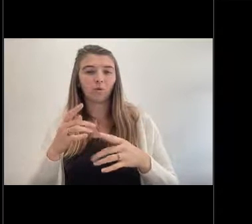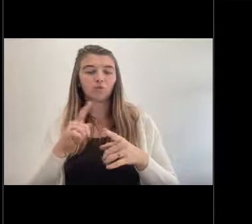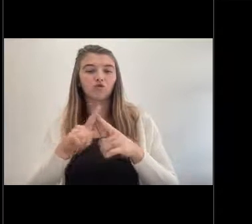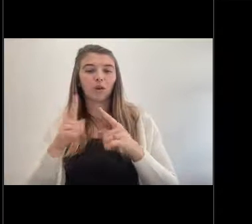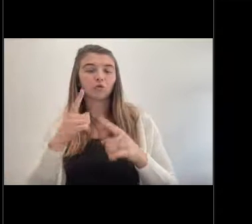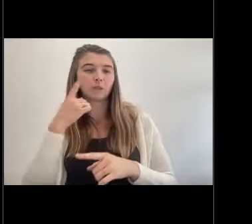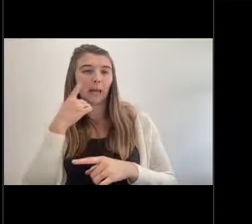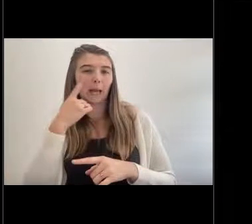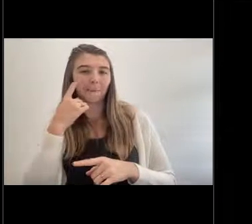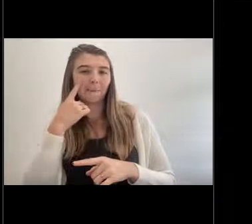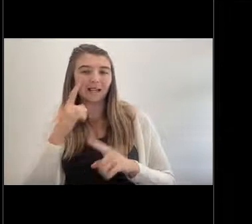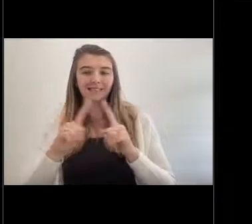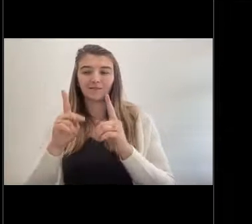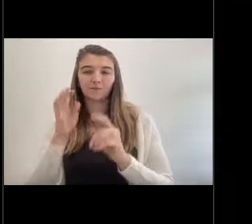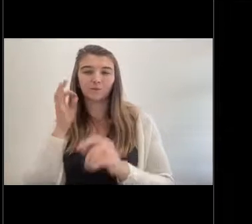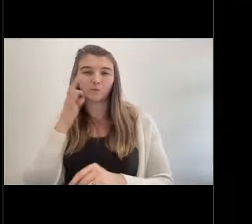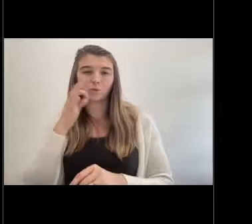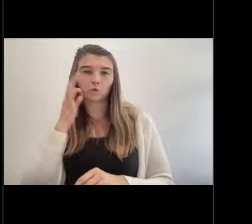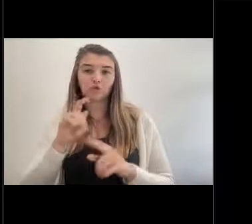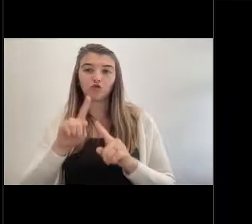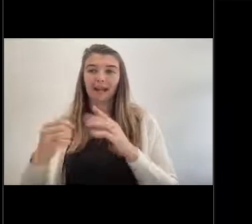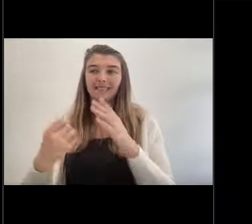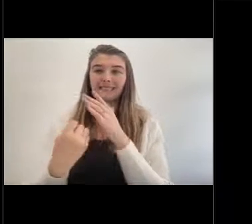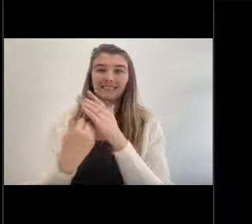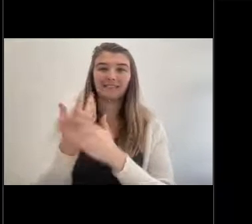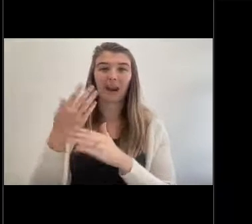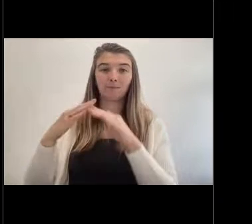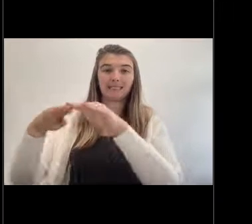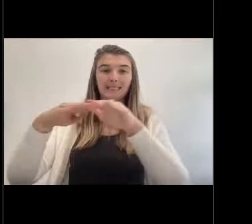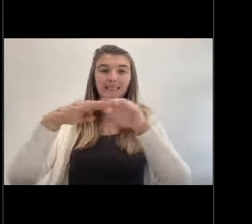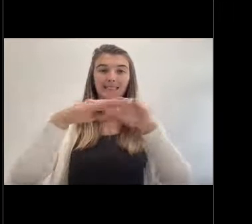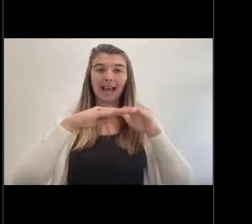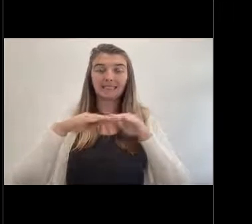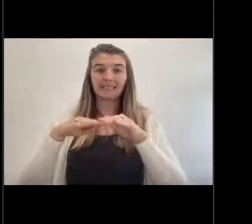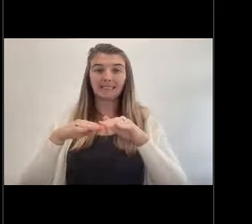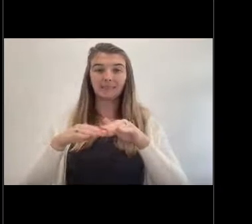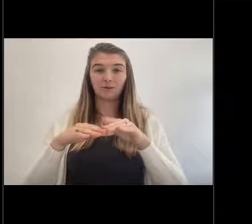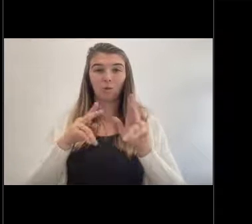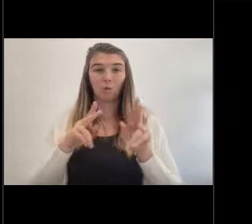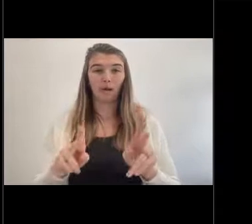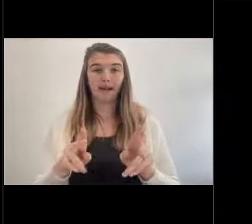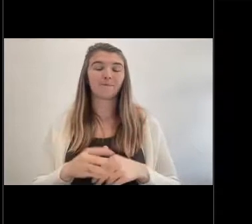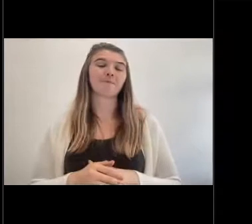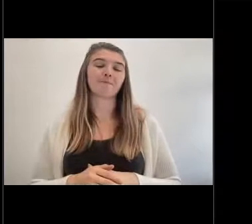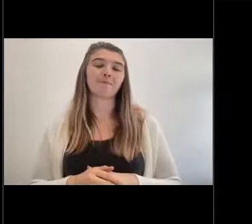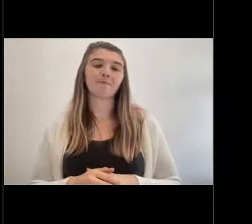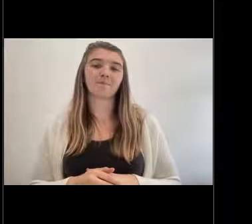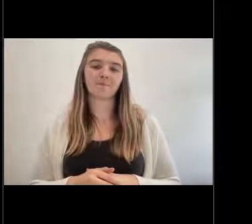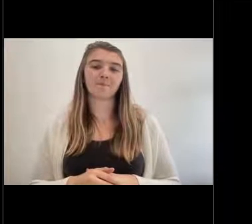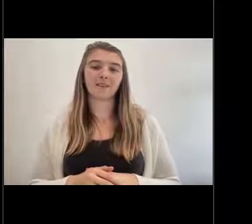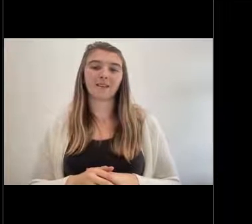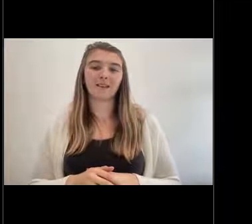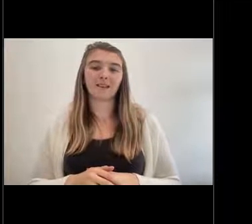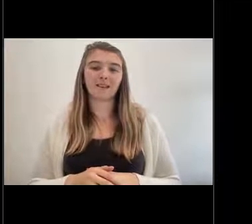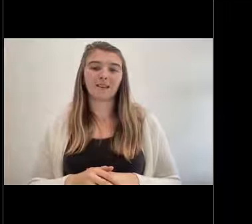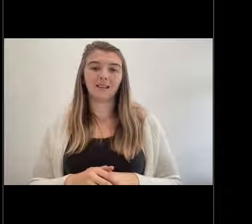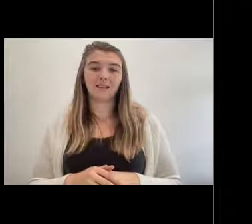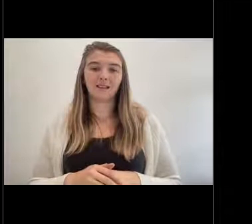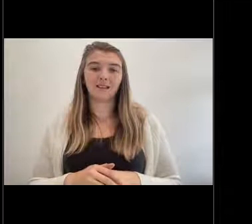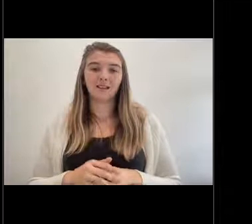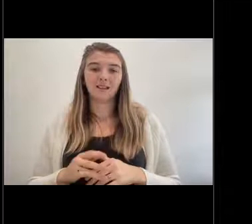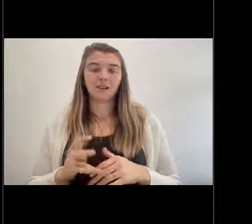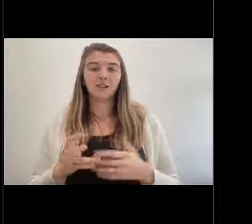for the development of a more standardized approach and to generate a standard for sampling microplastics in water. So that is a work